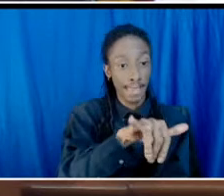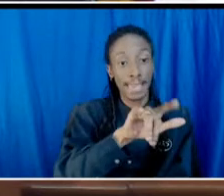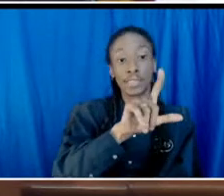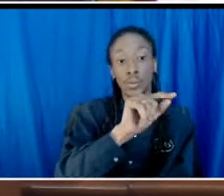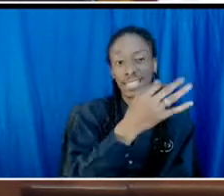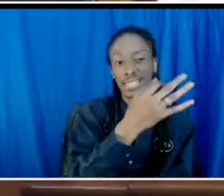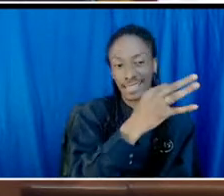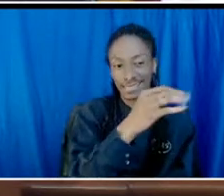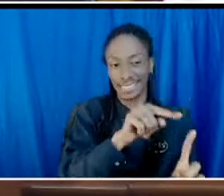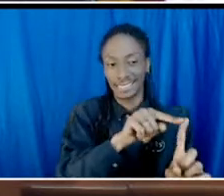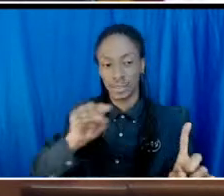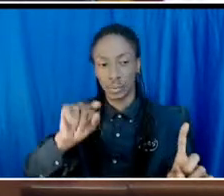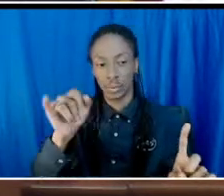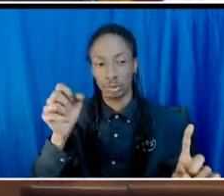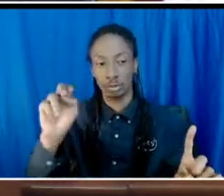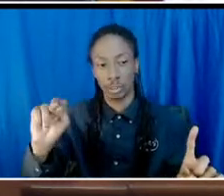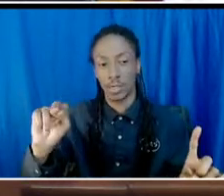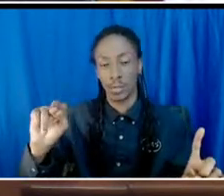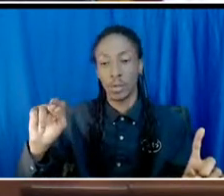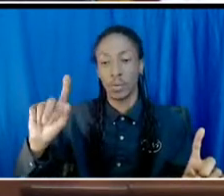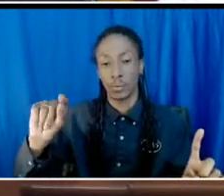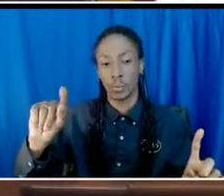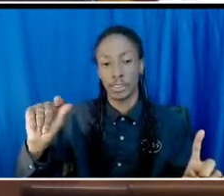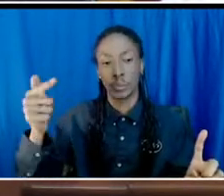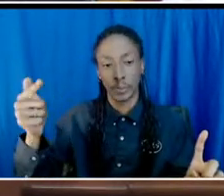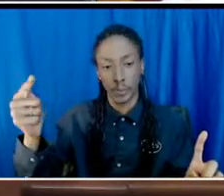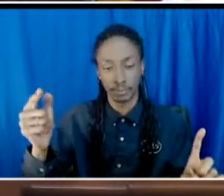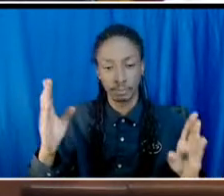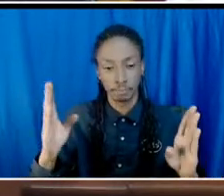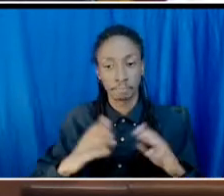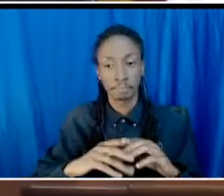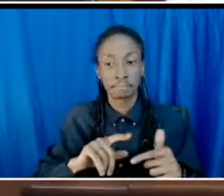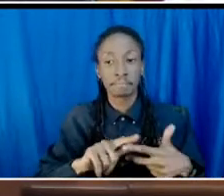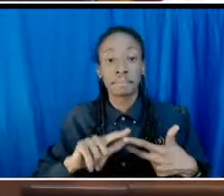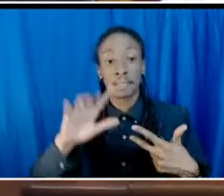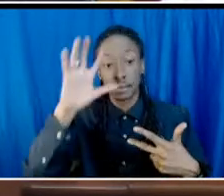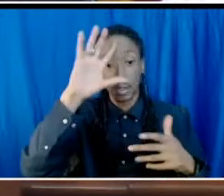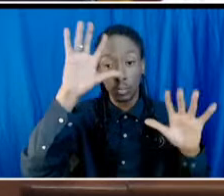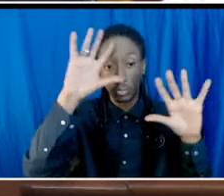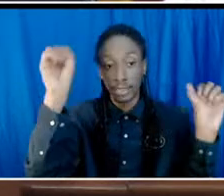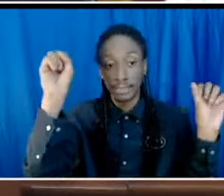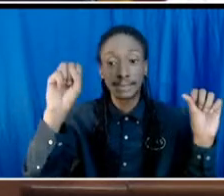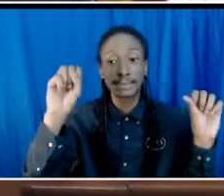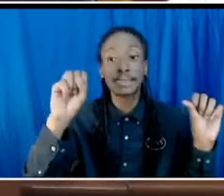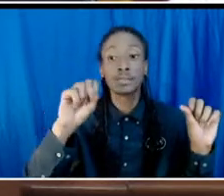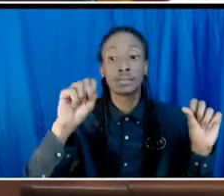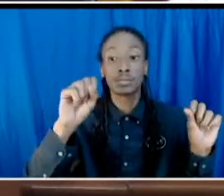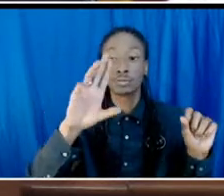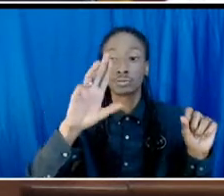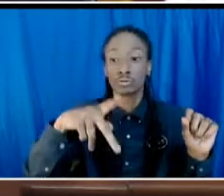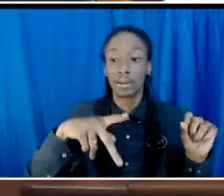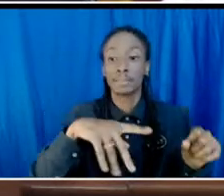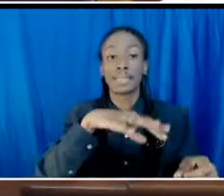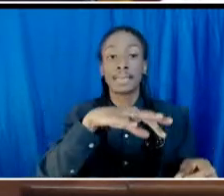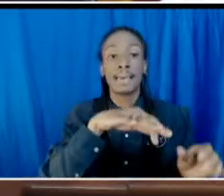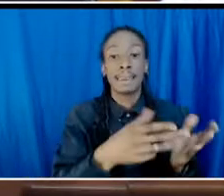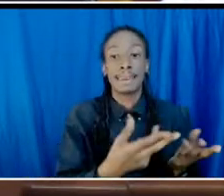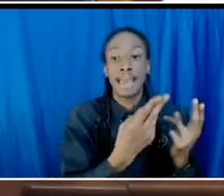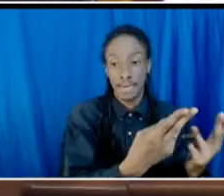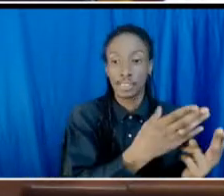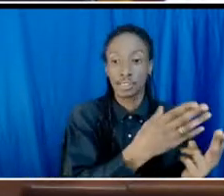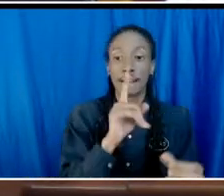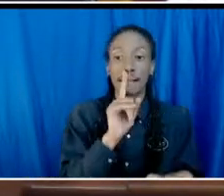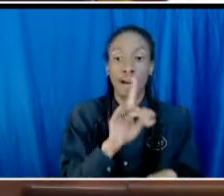until January 2021. With President Trump's nomination and the confirmation of the United